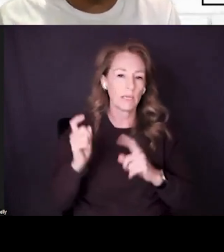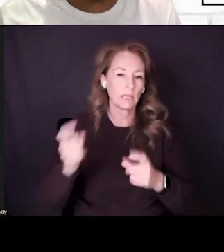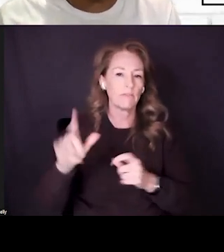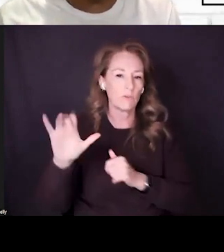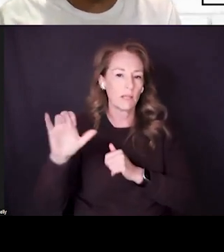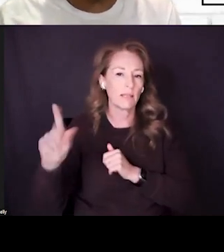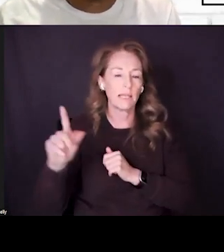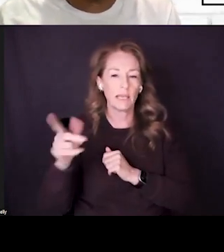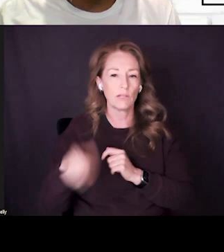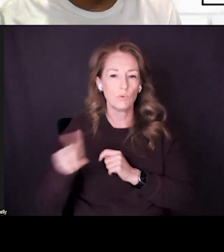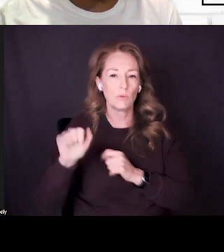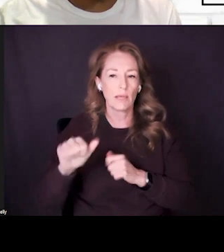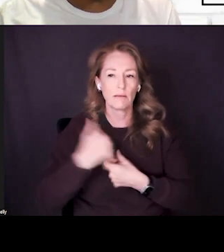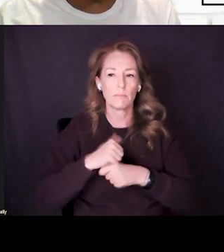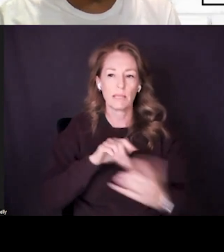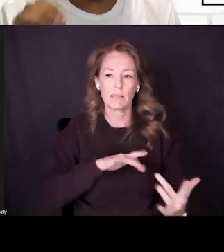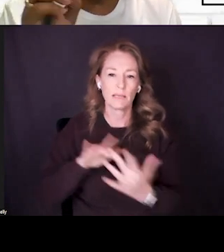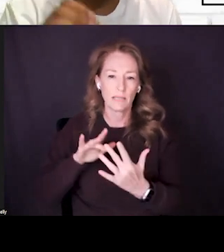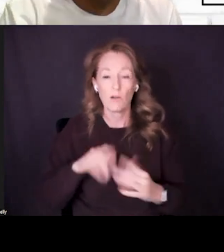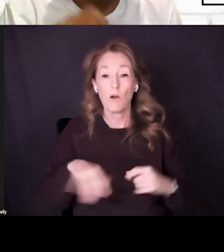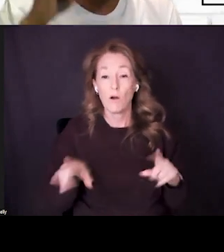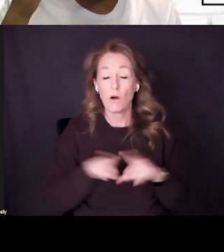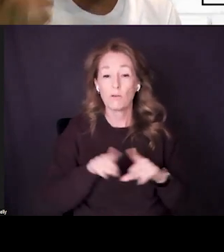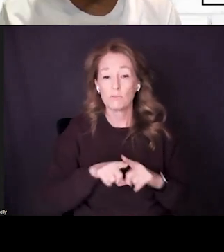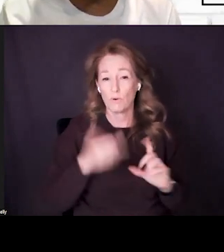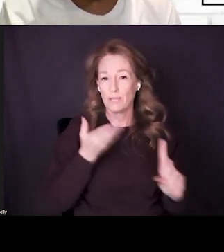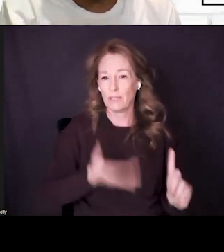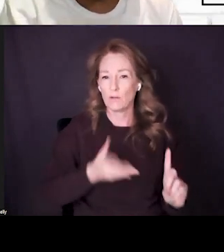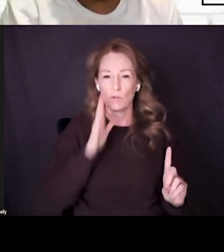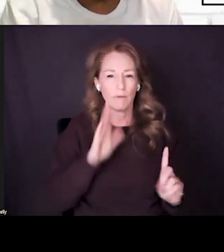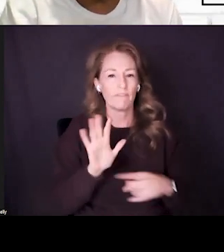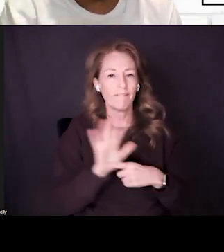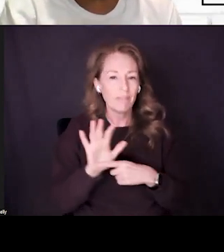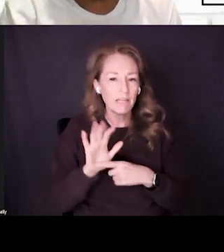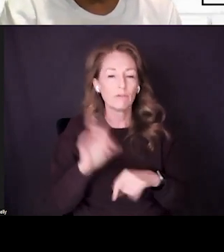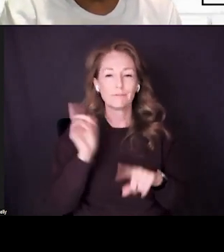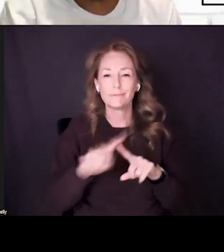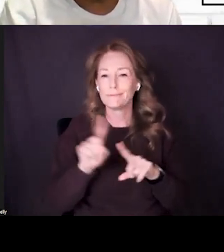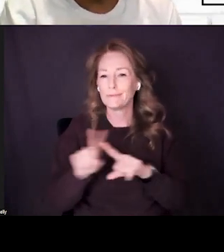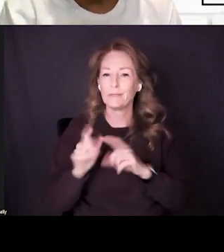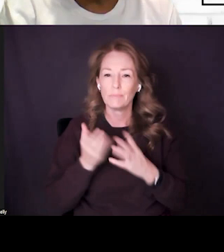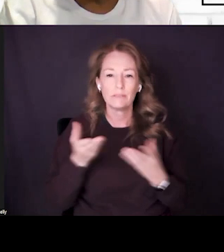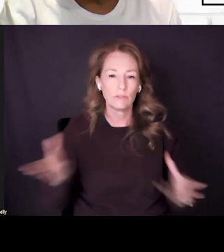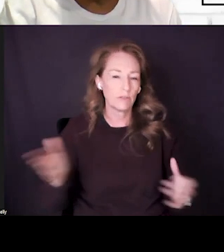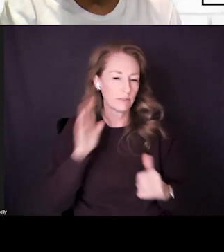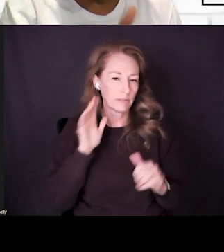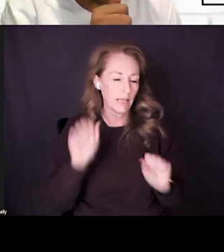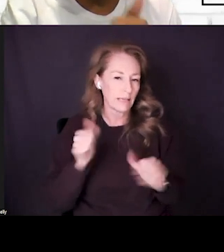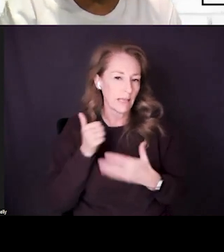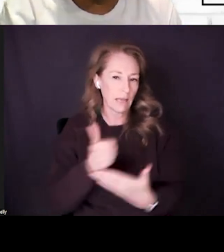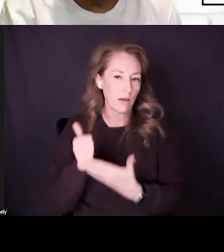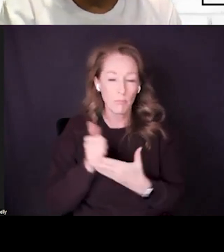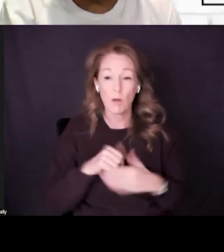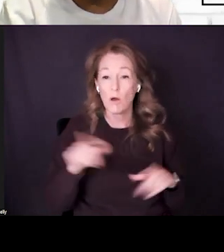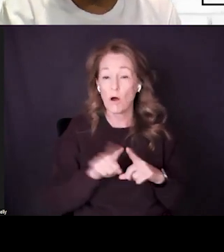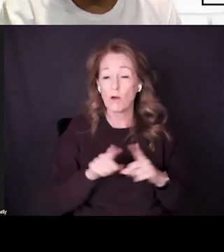your connections. But also on the same page, you'll find videos and materials that can be immensely helpful. And you can even watch